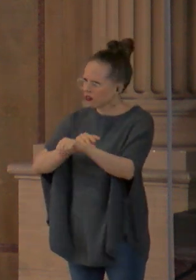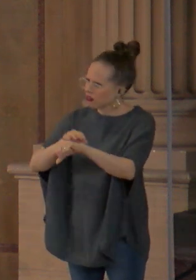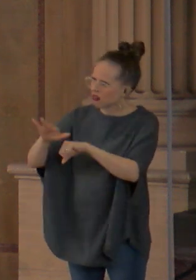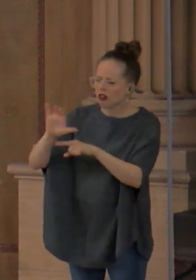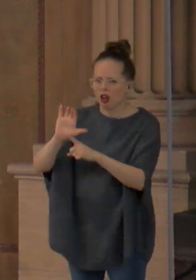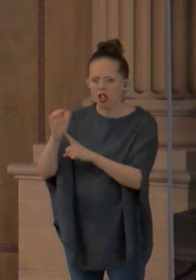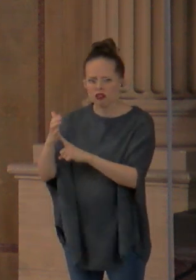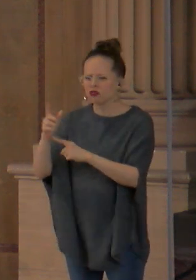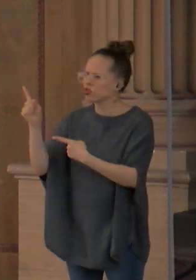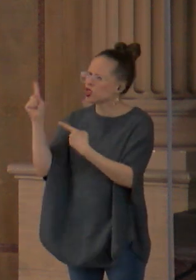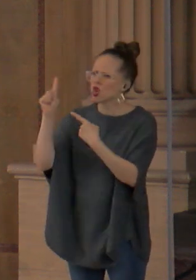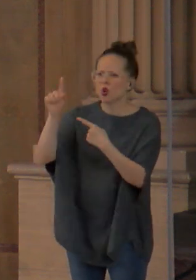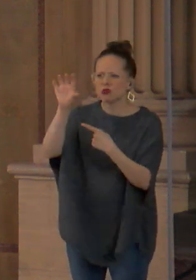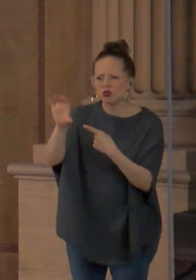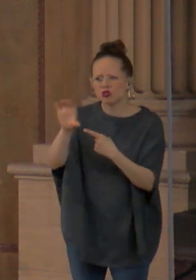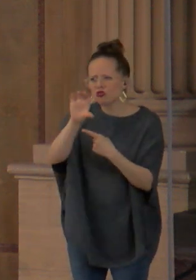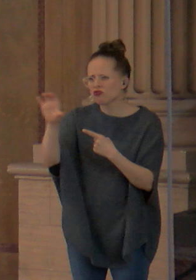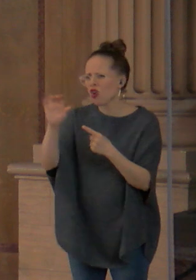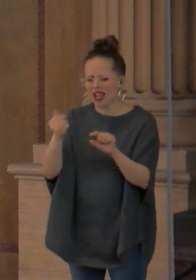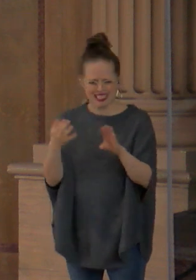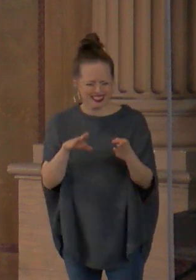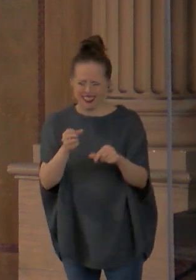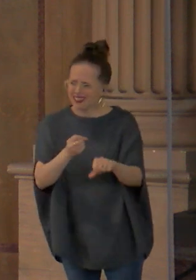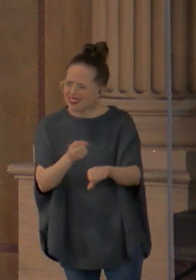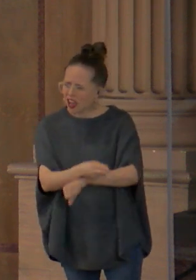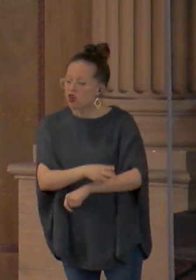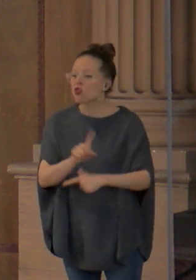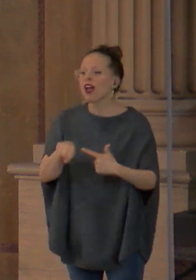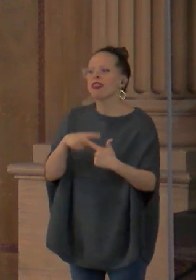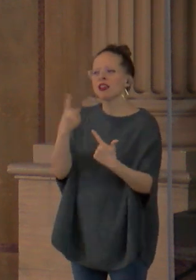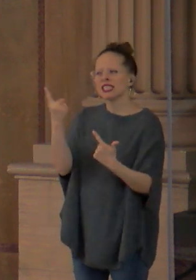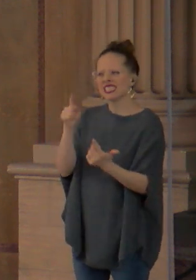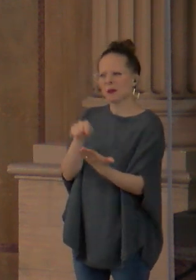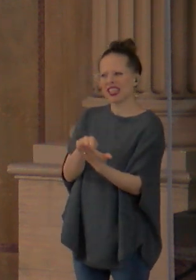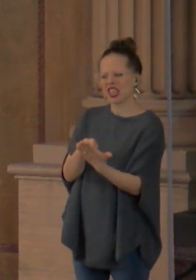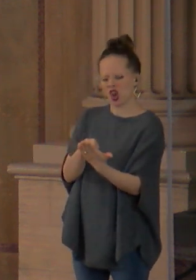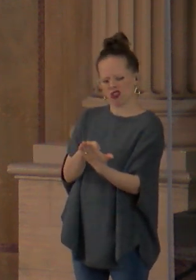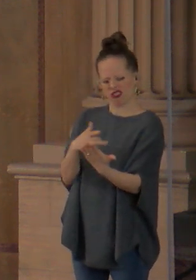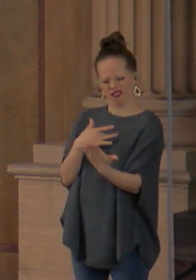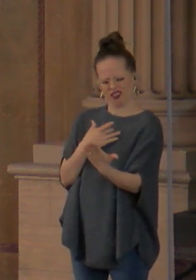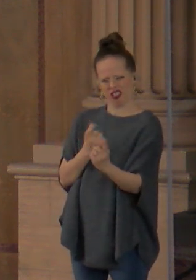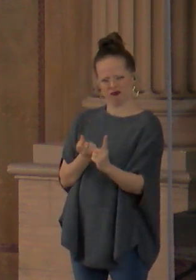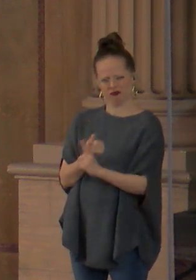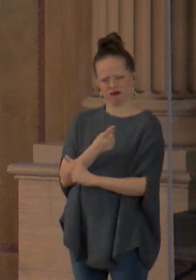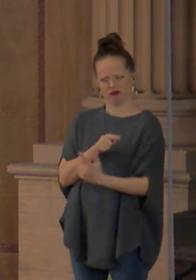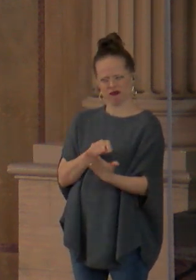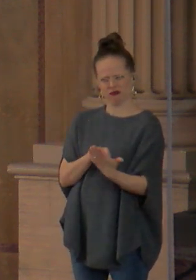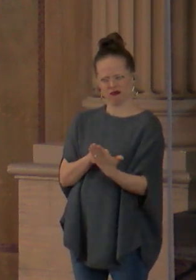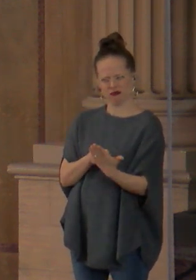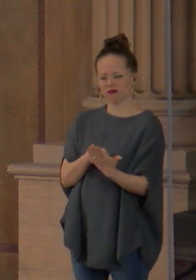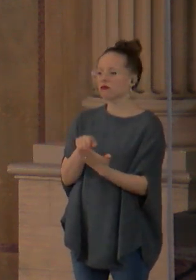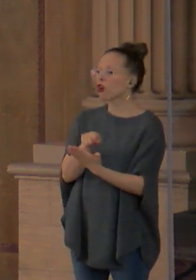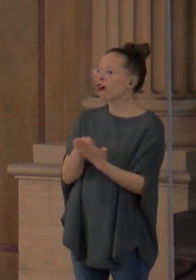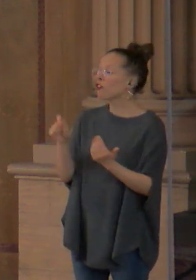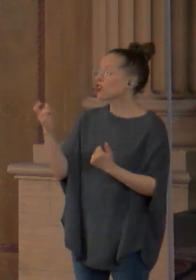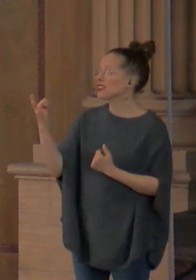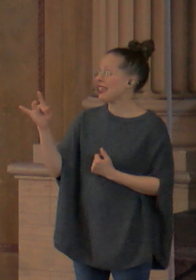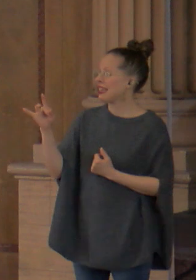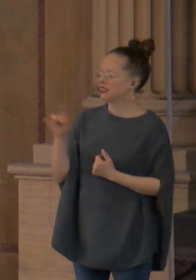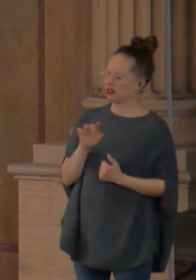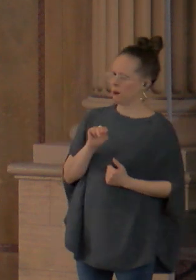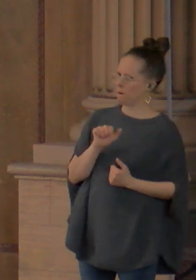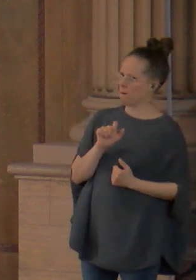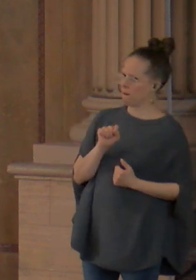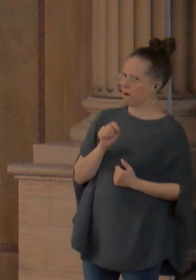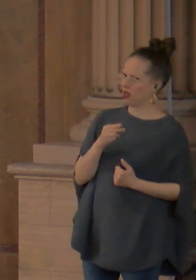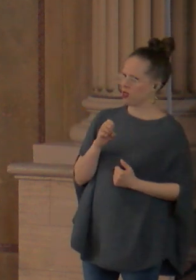conquers death. You see this amazing picture of Jesus, but then something in there could seem somewhat out of place. In verse 18, in Matthew 21, this